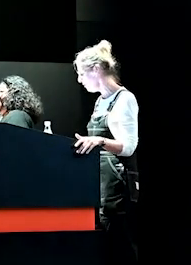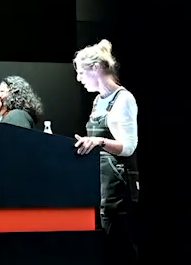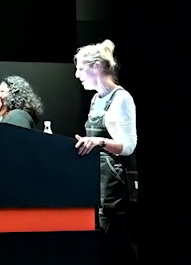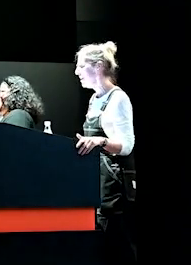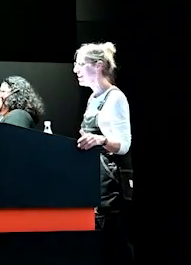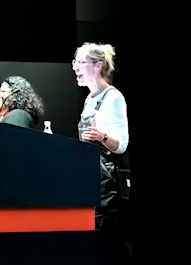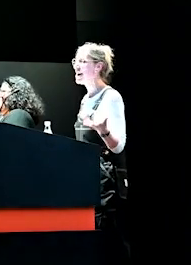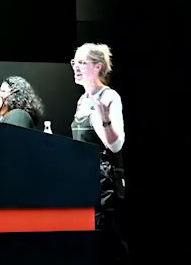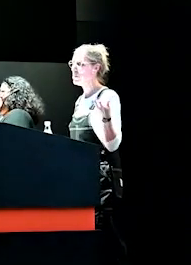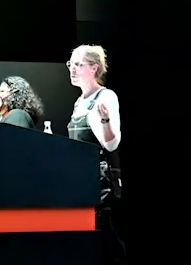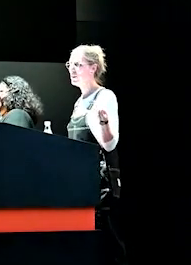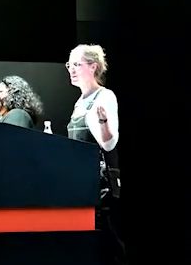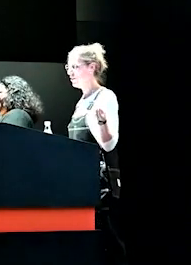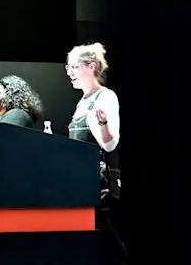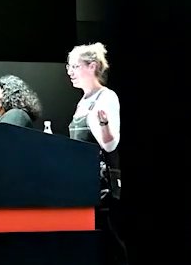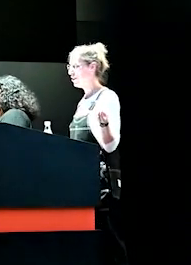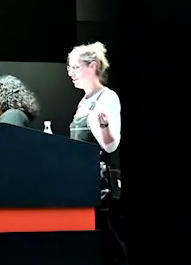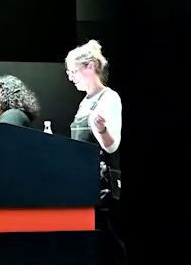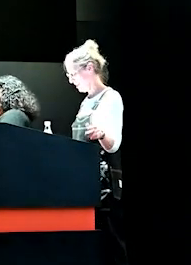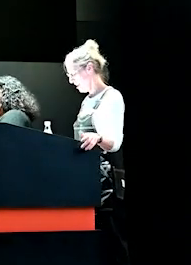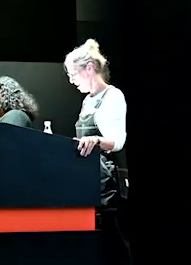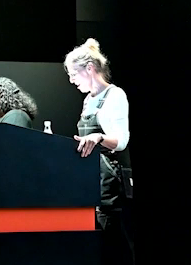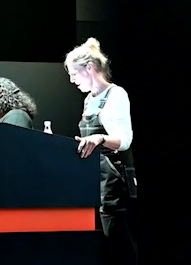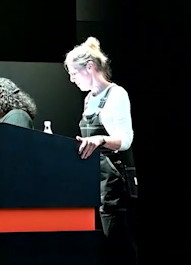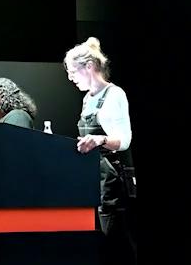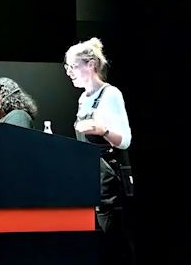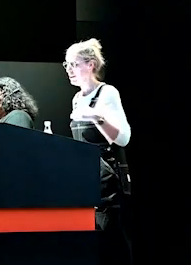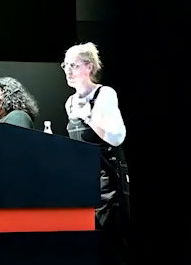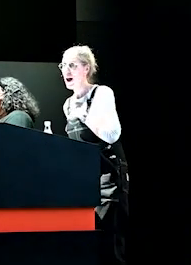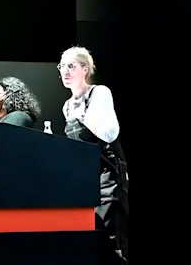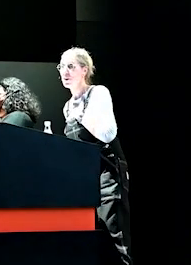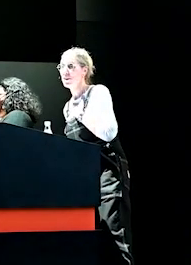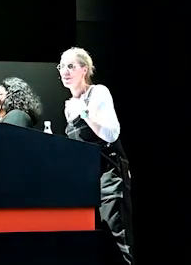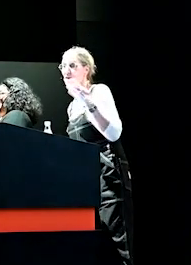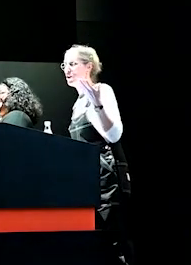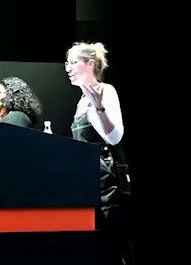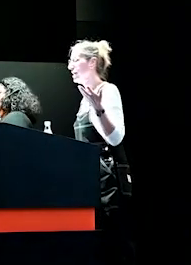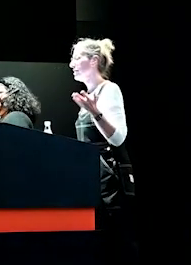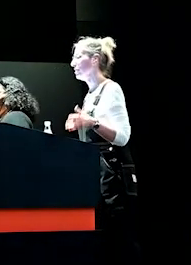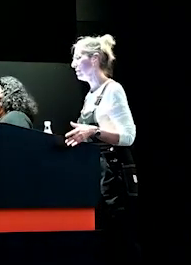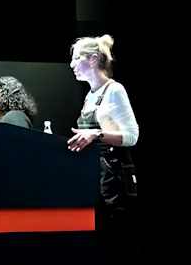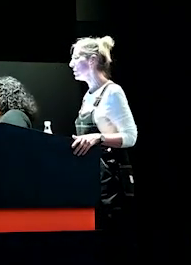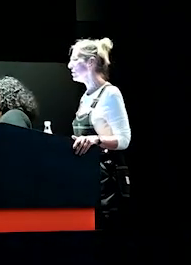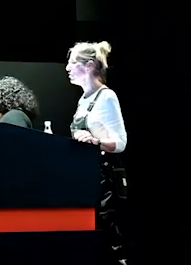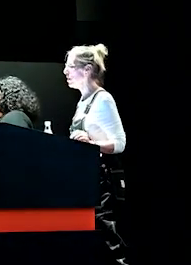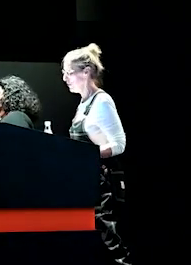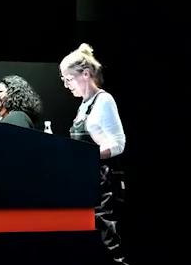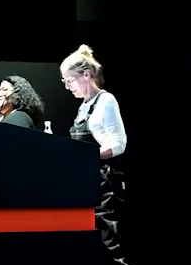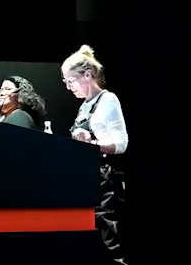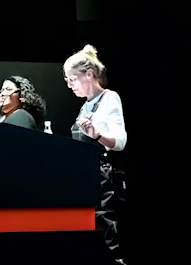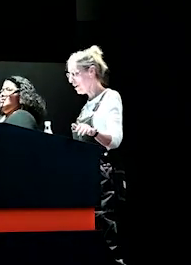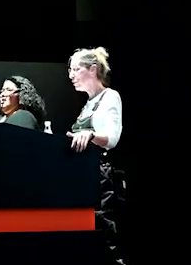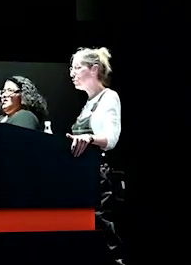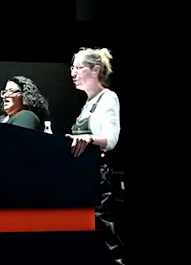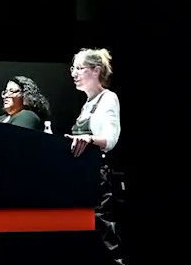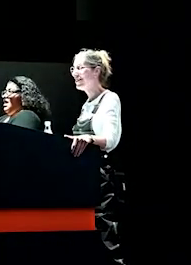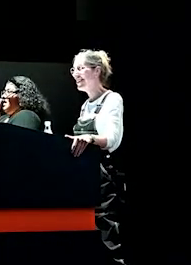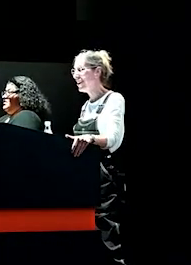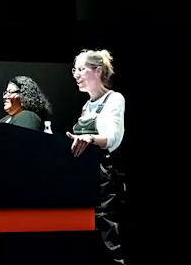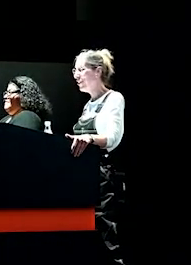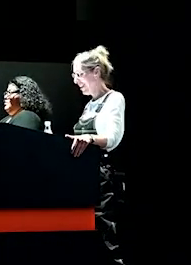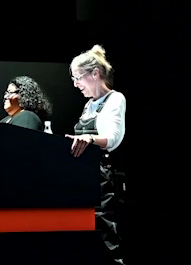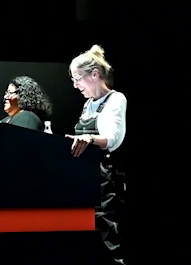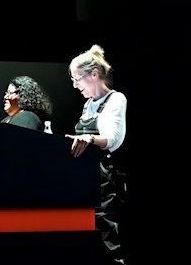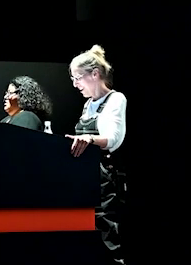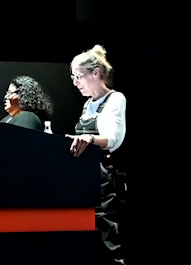their life. Again, the importance of characters, and in my world, those young characters, they really shaped my culture,